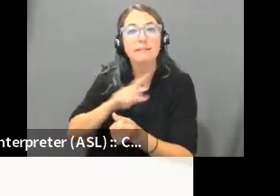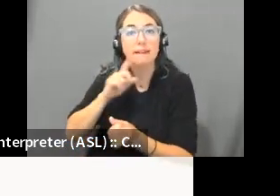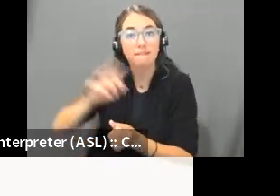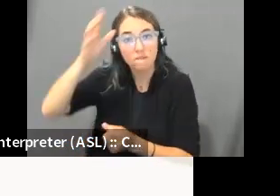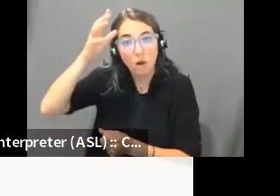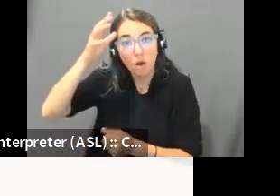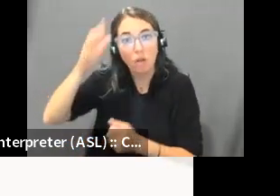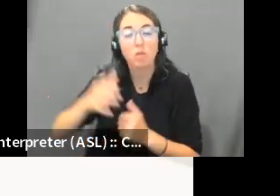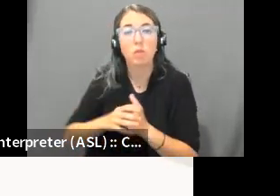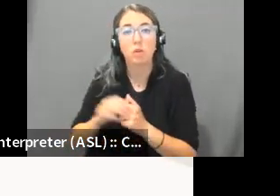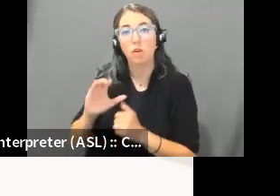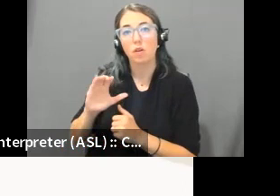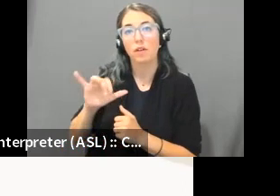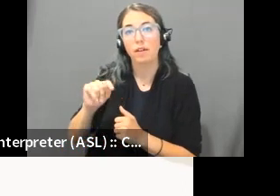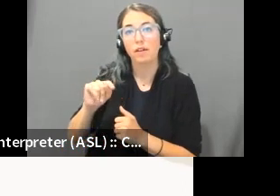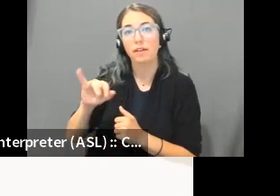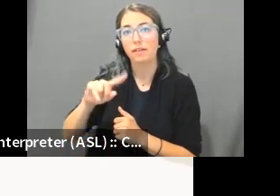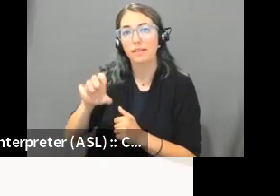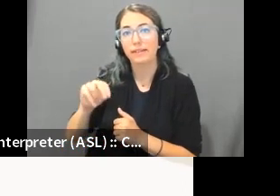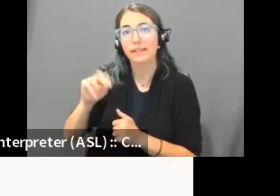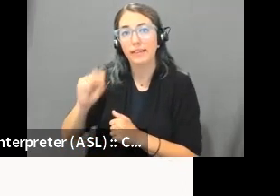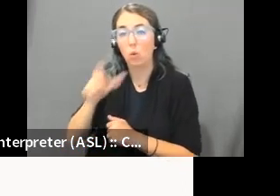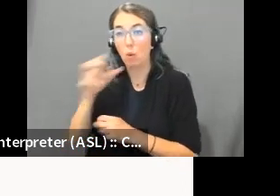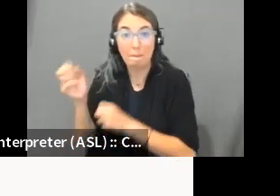returning citizens, and of residents with asthma.